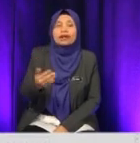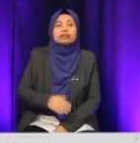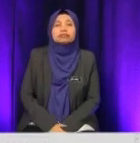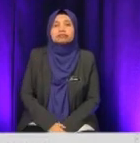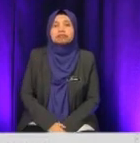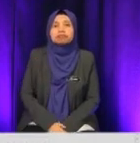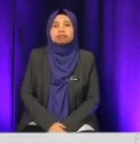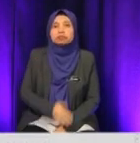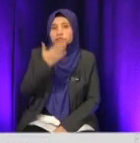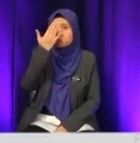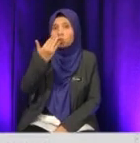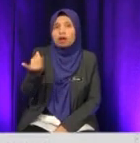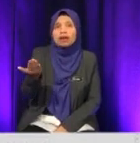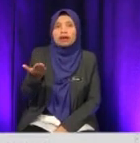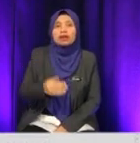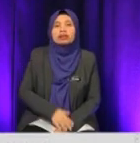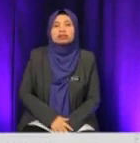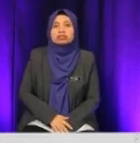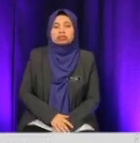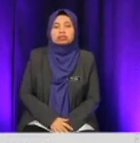Why? So